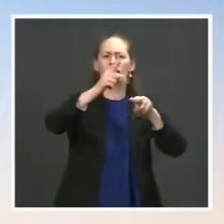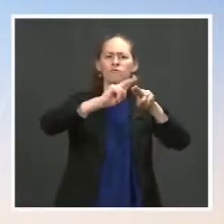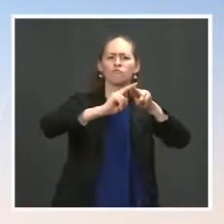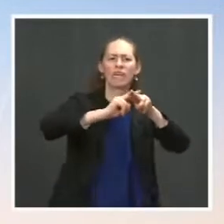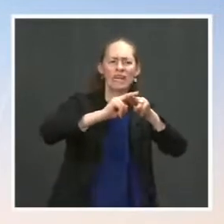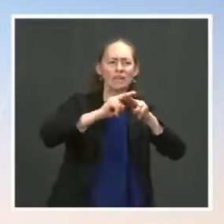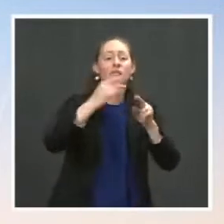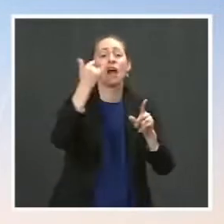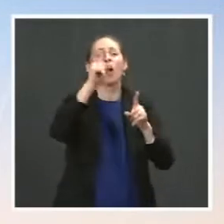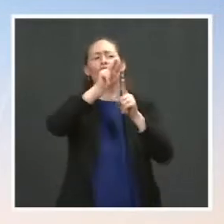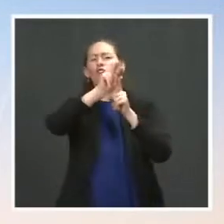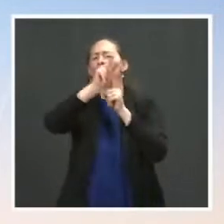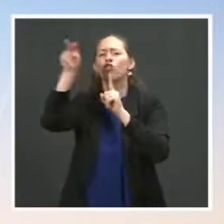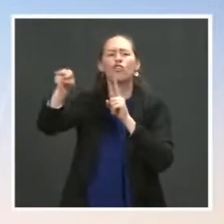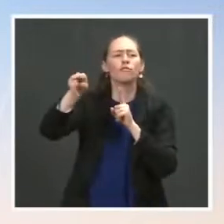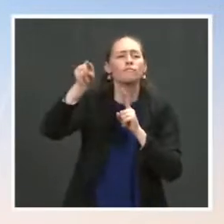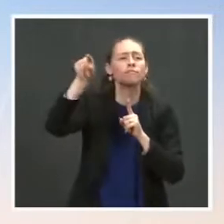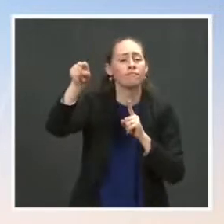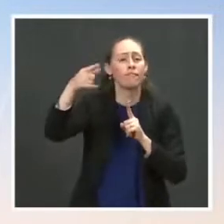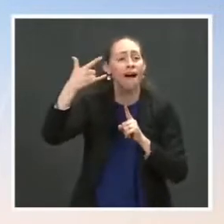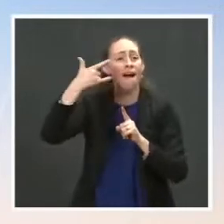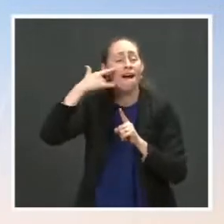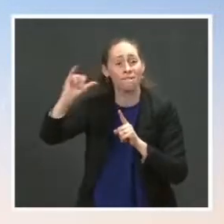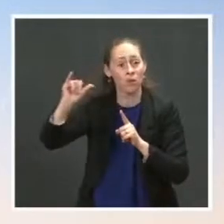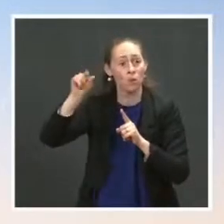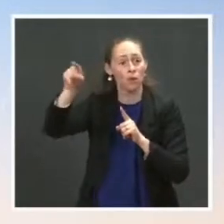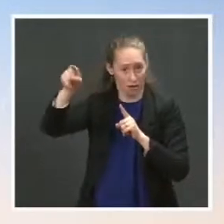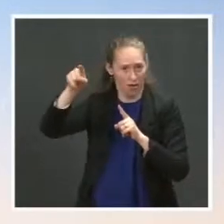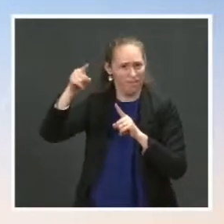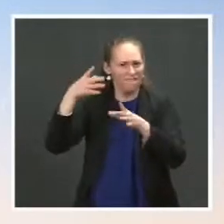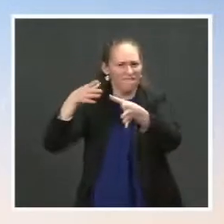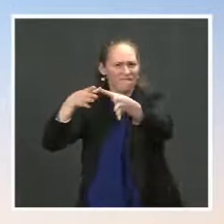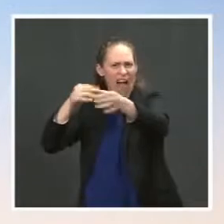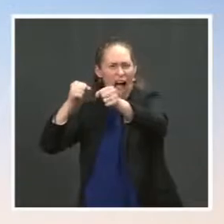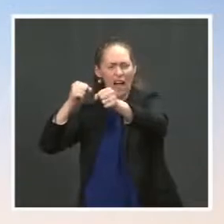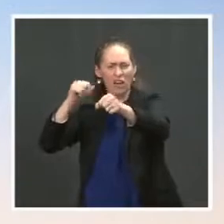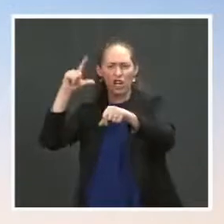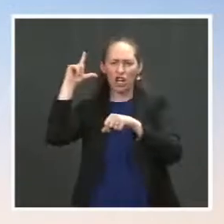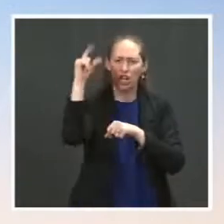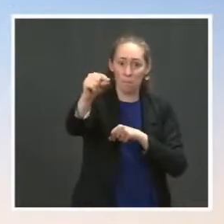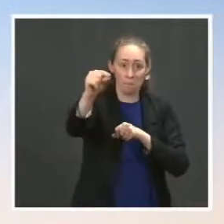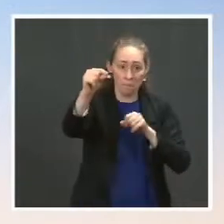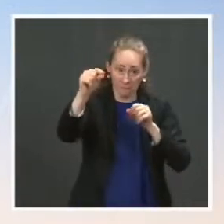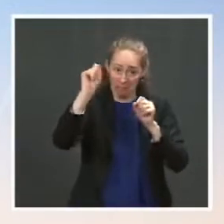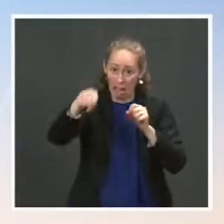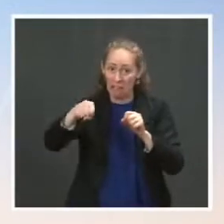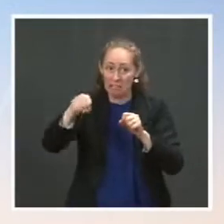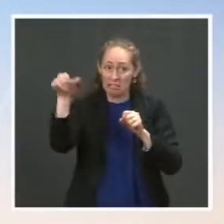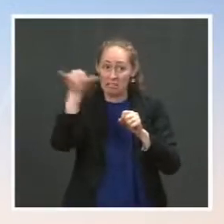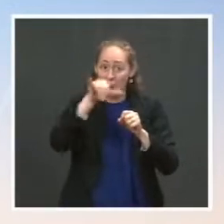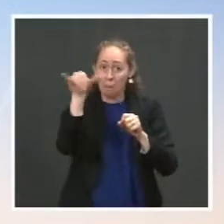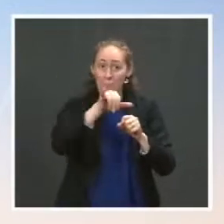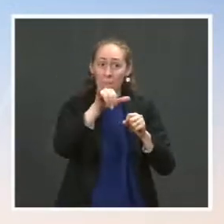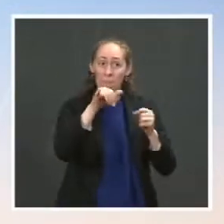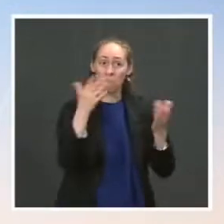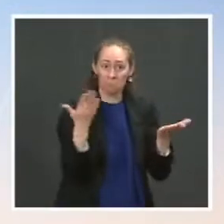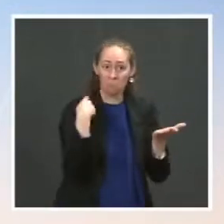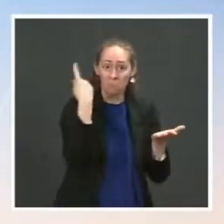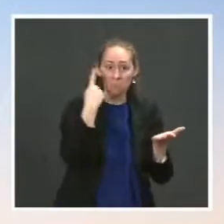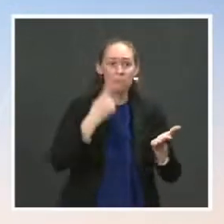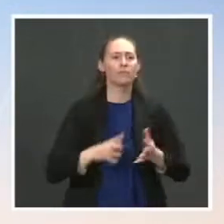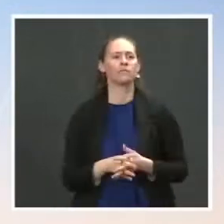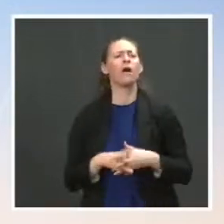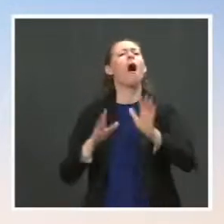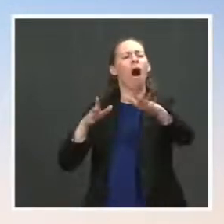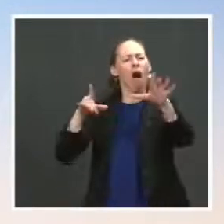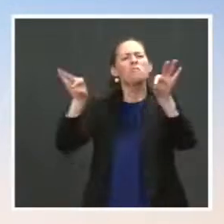that could be funded through the infrastructure bill? Potentially. I mean, I think it's important to recognize that communities of different types and in